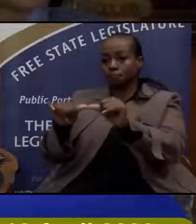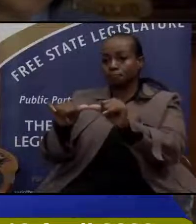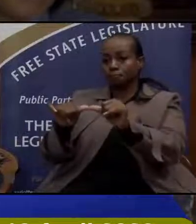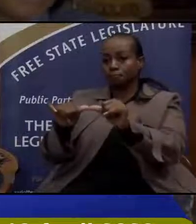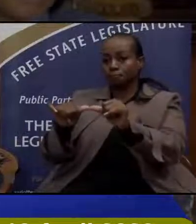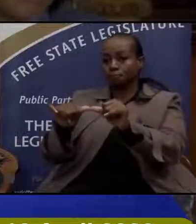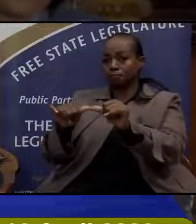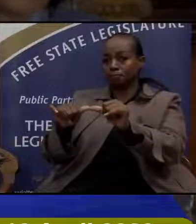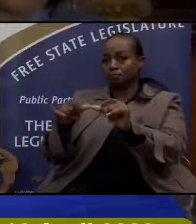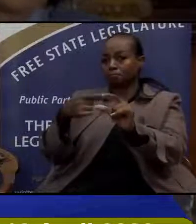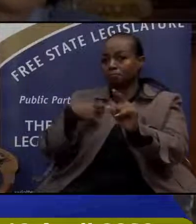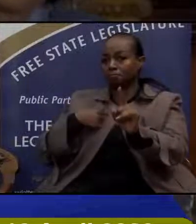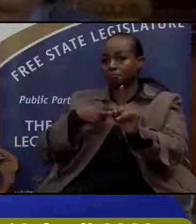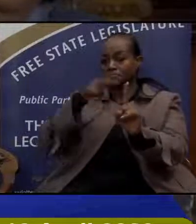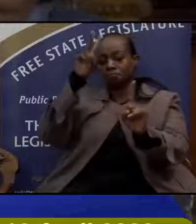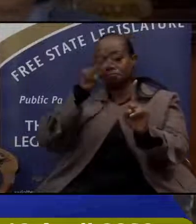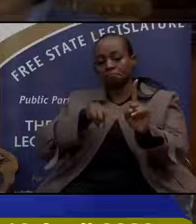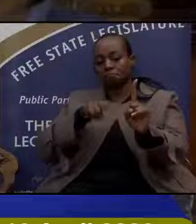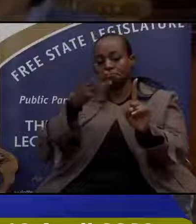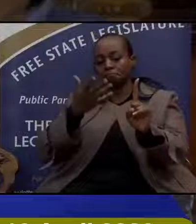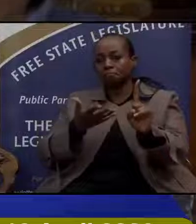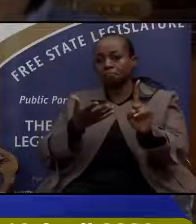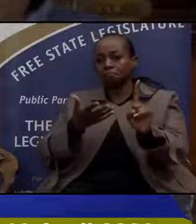to look down